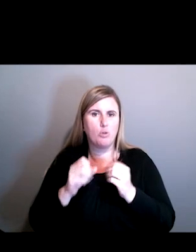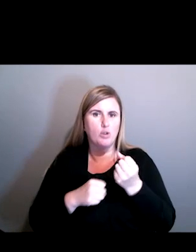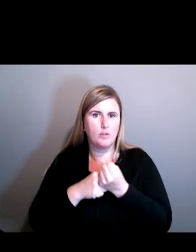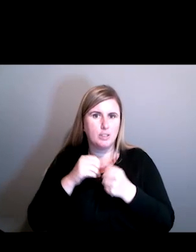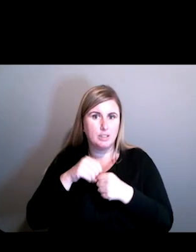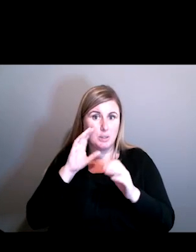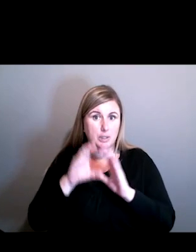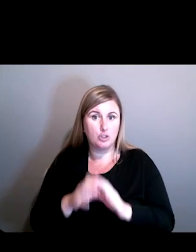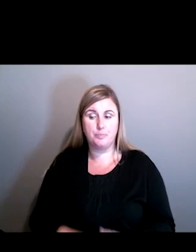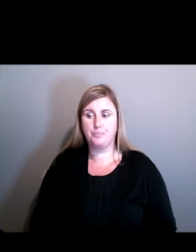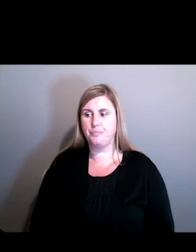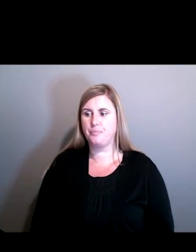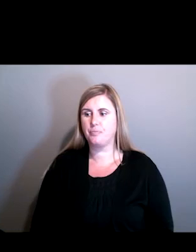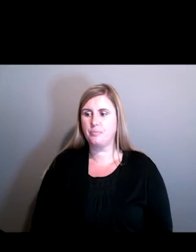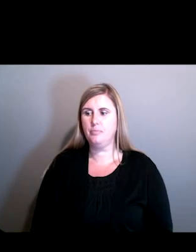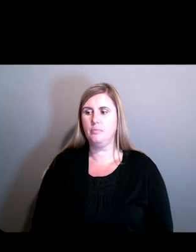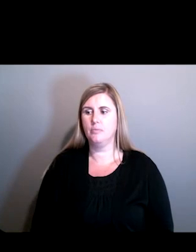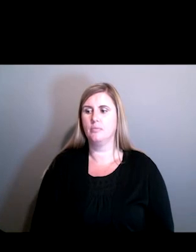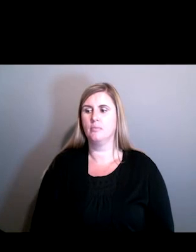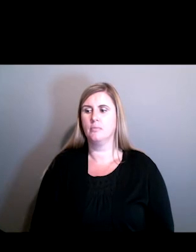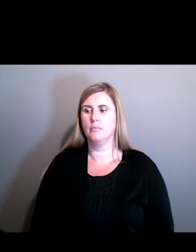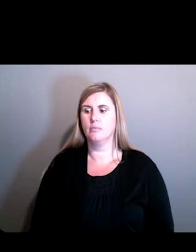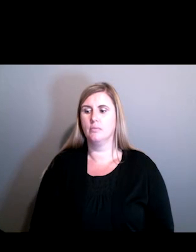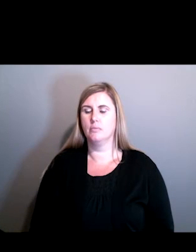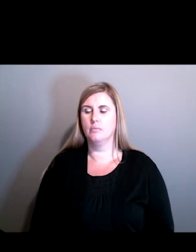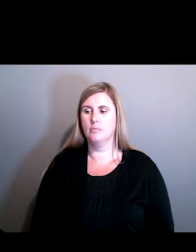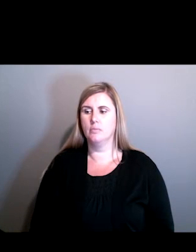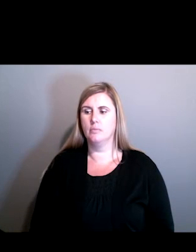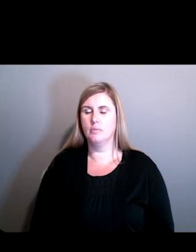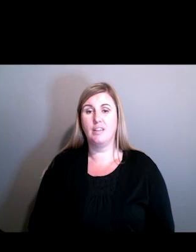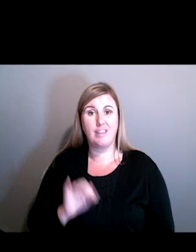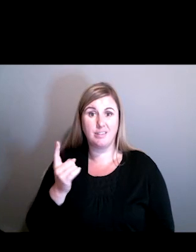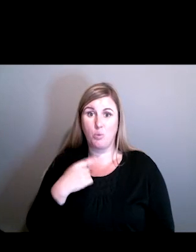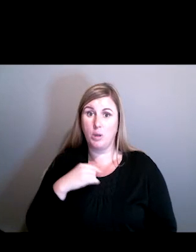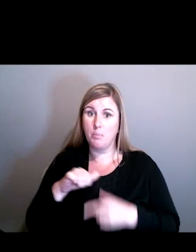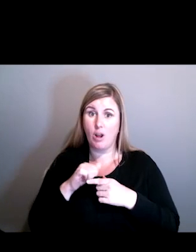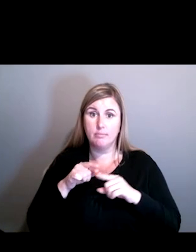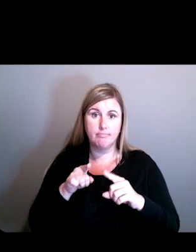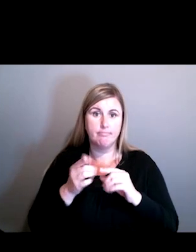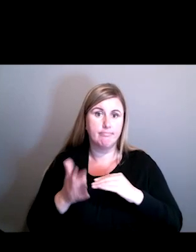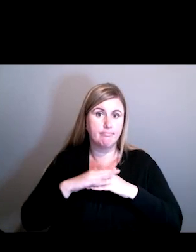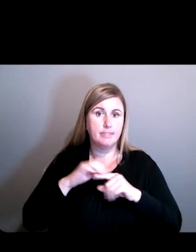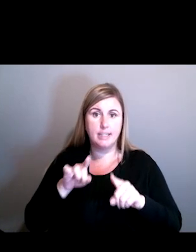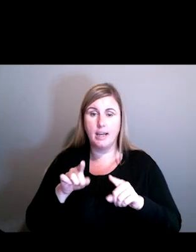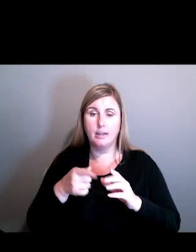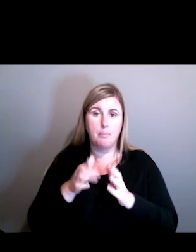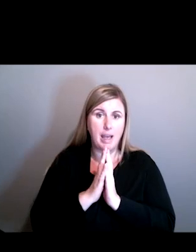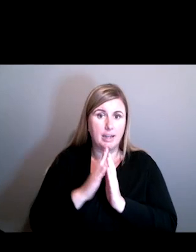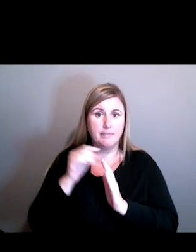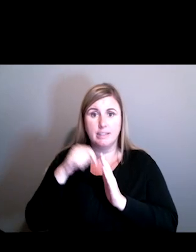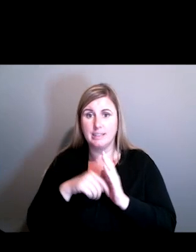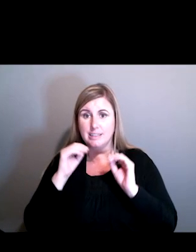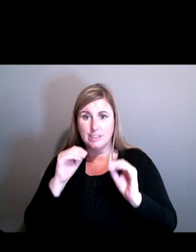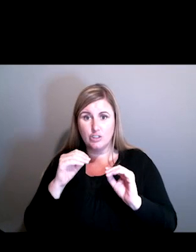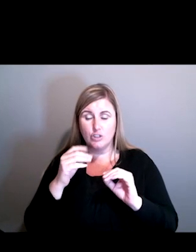picture. So this is something that we practice throughout the day, throughout Manding, throughout intensive teaching, throughout